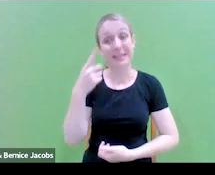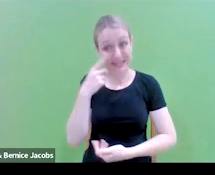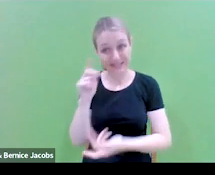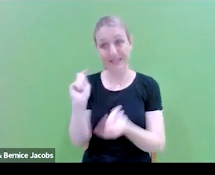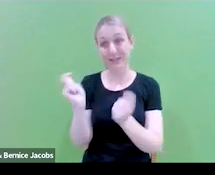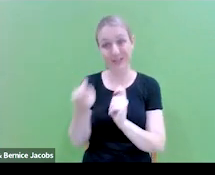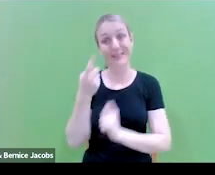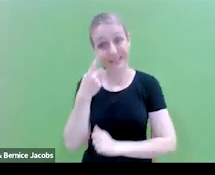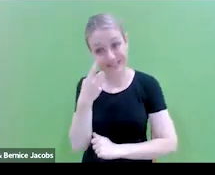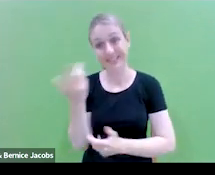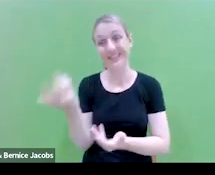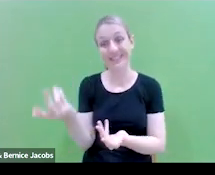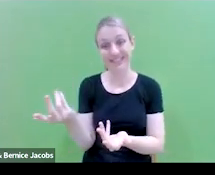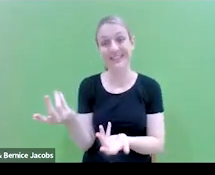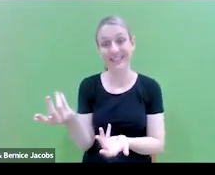place,